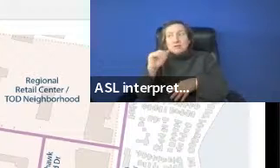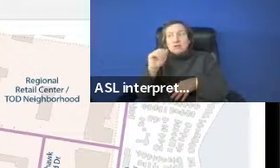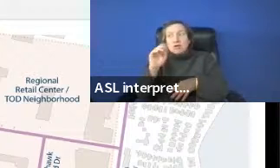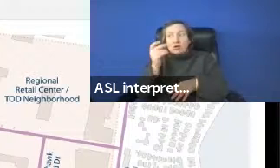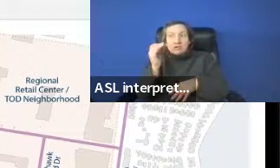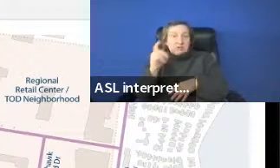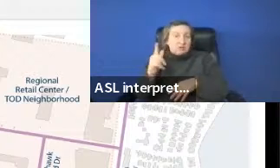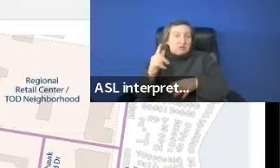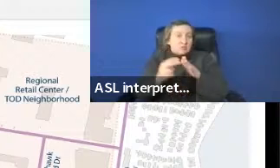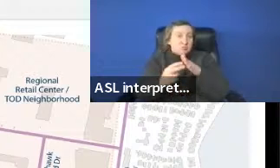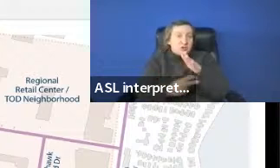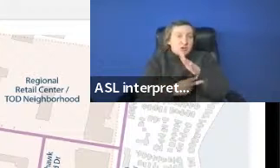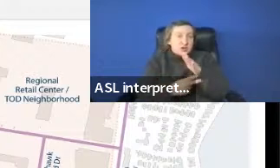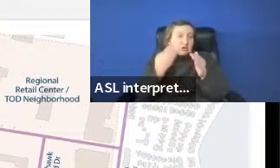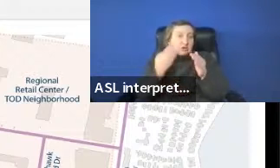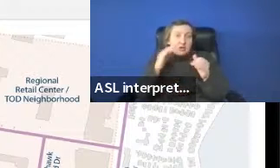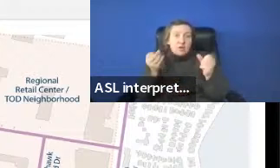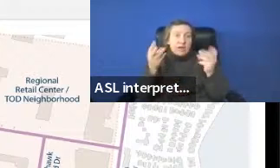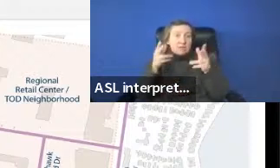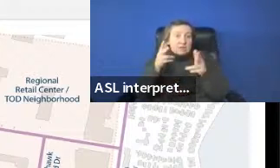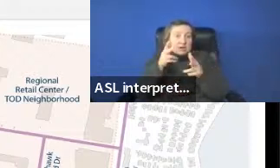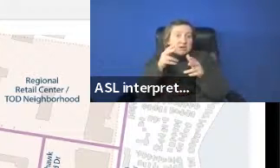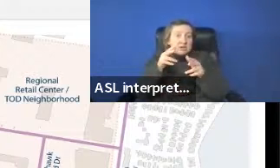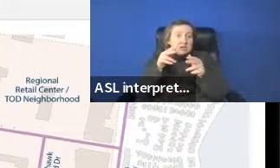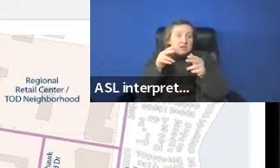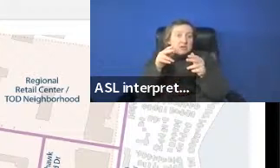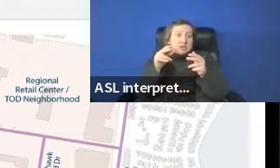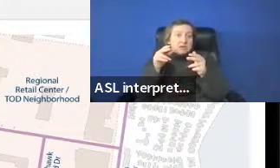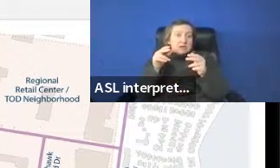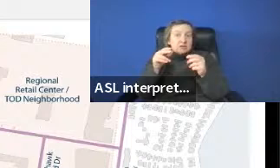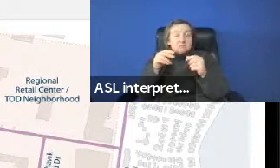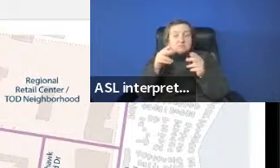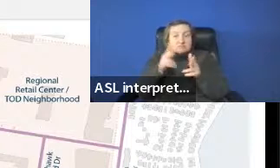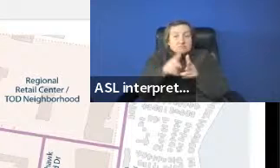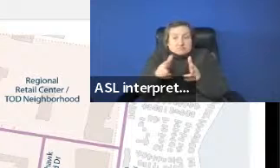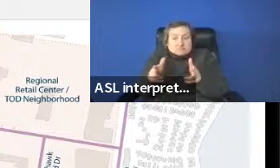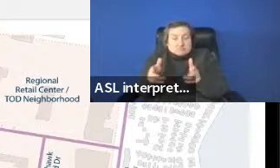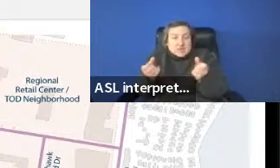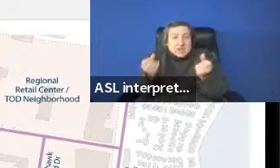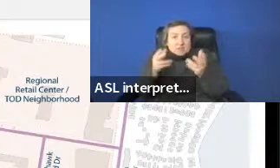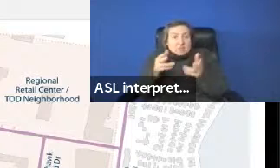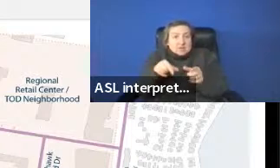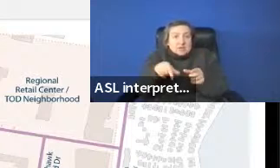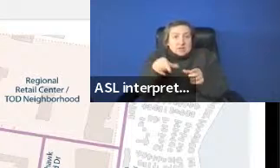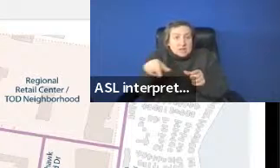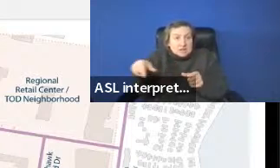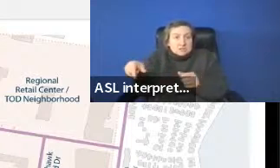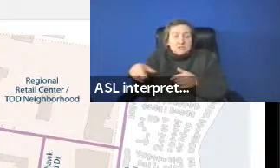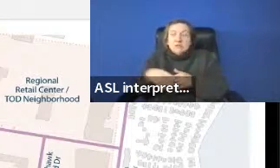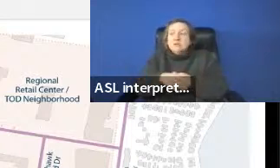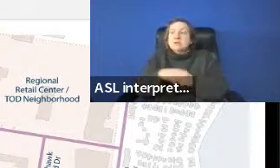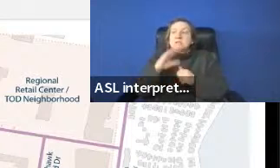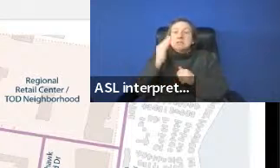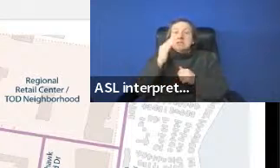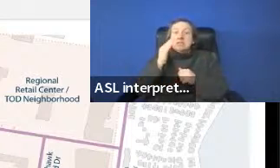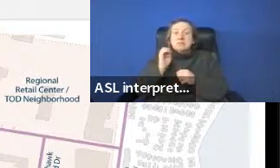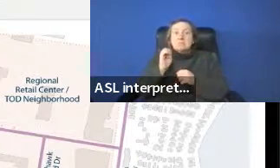be going that way. So it seems like the east arterial